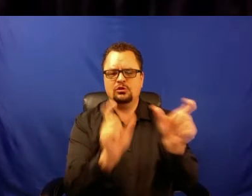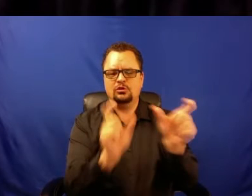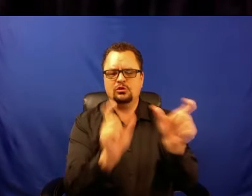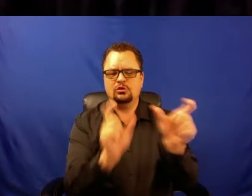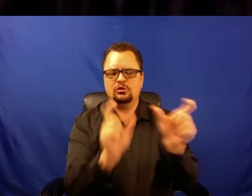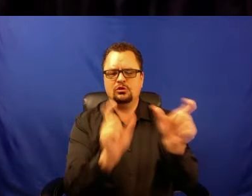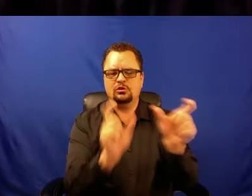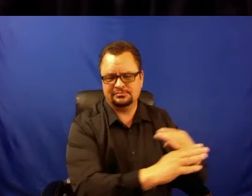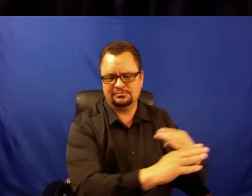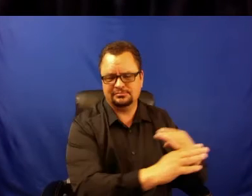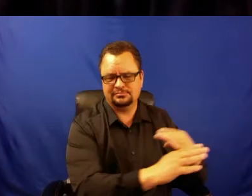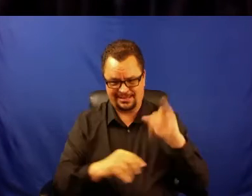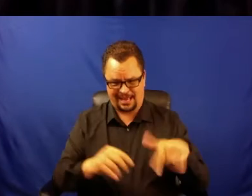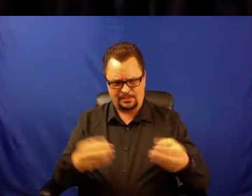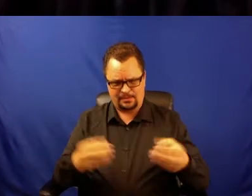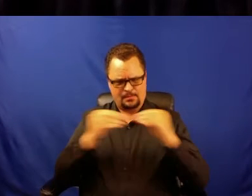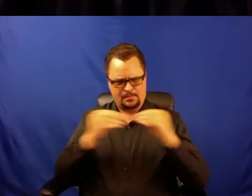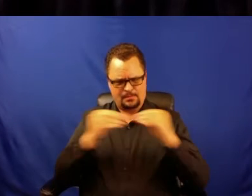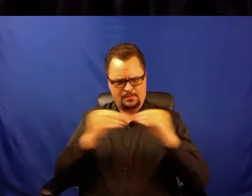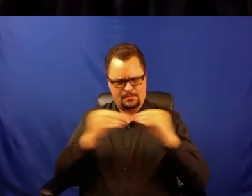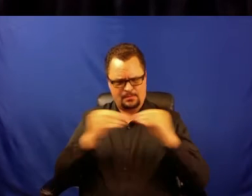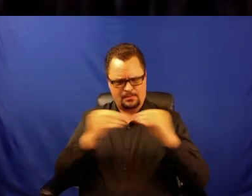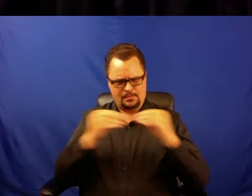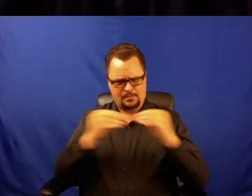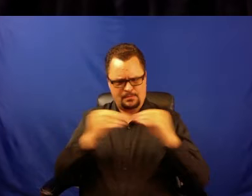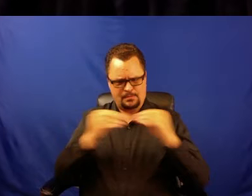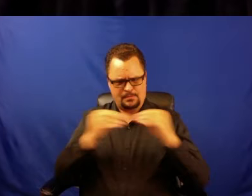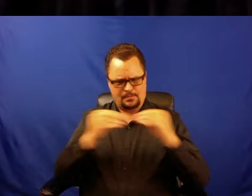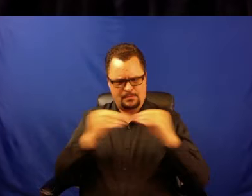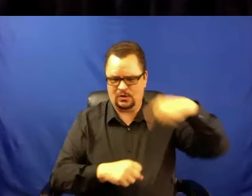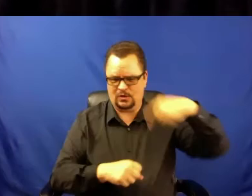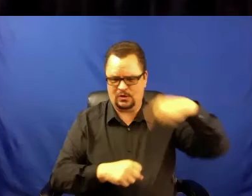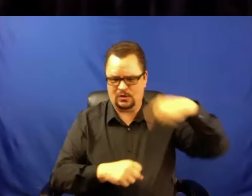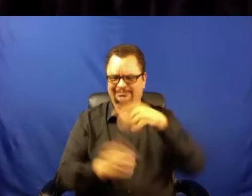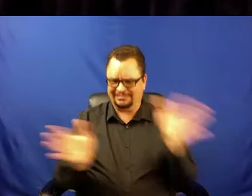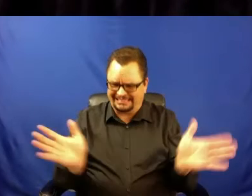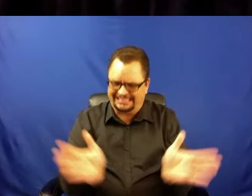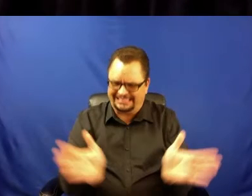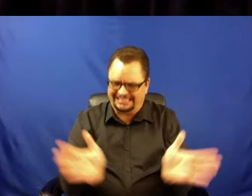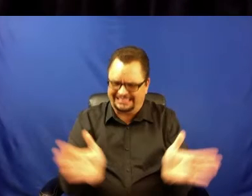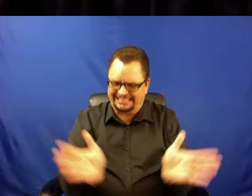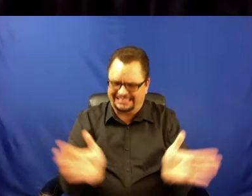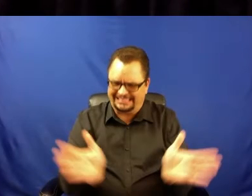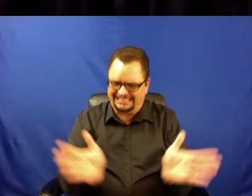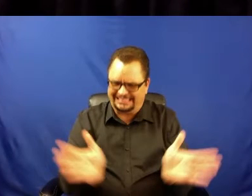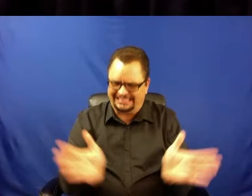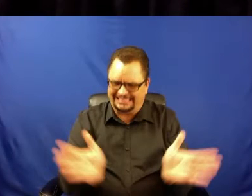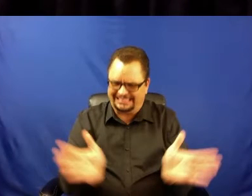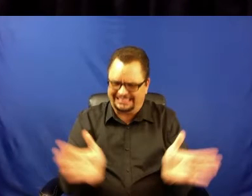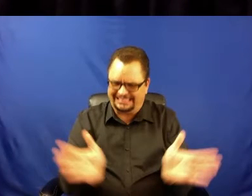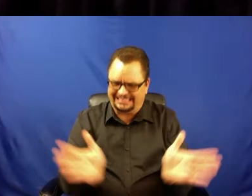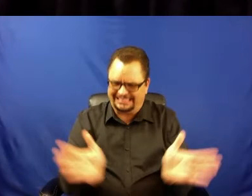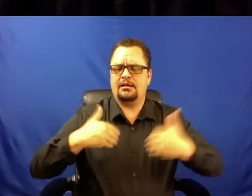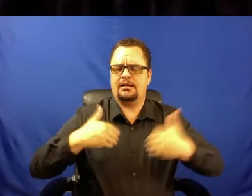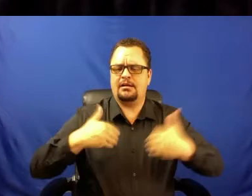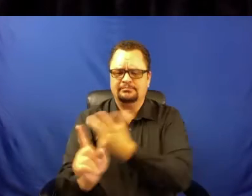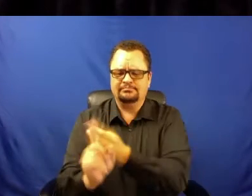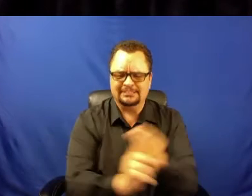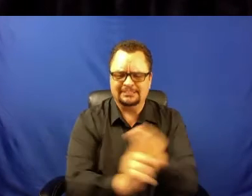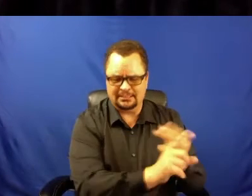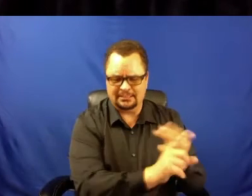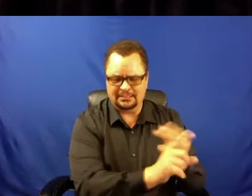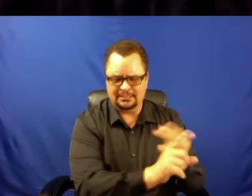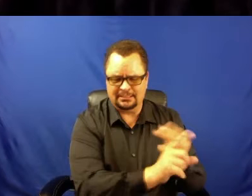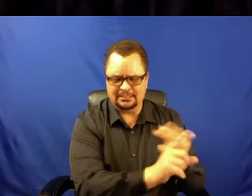to the younger school children. Yeah, and we'll talk about this later with Brenda Heimbach, but we do have a mobile vaccination